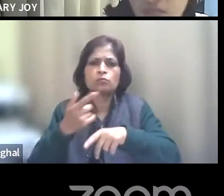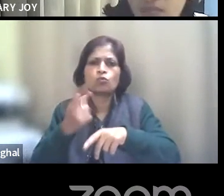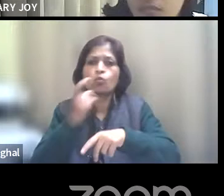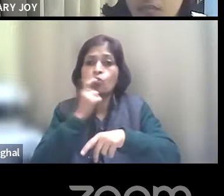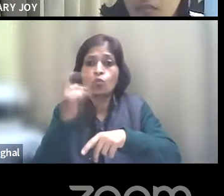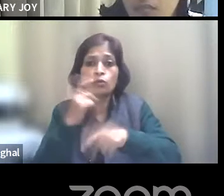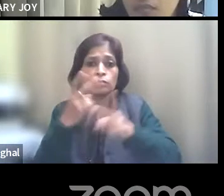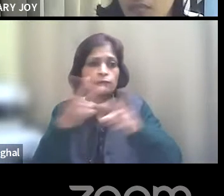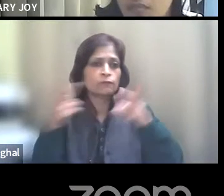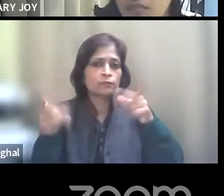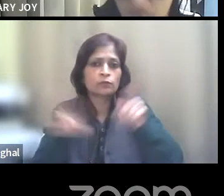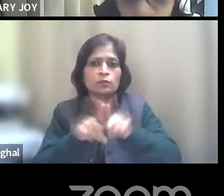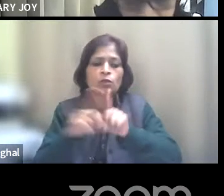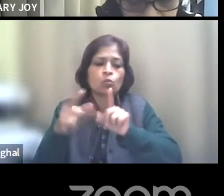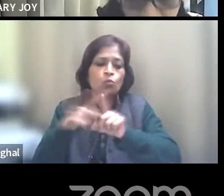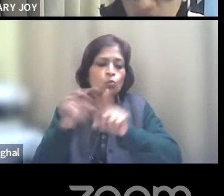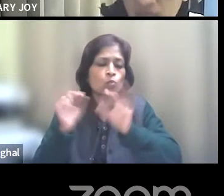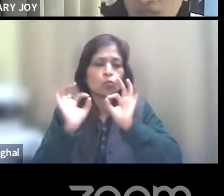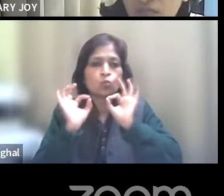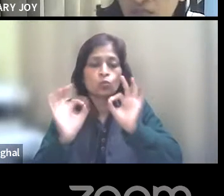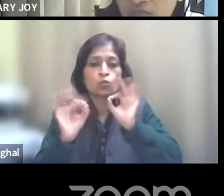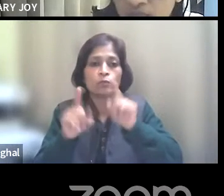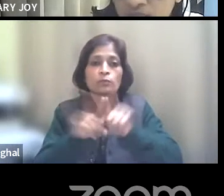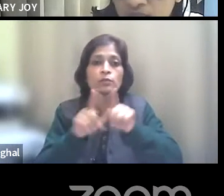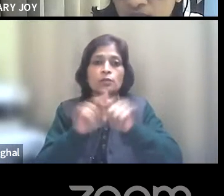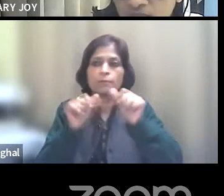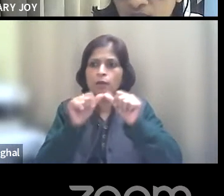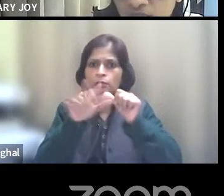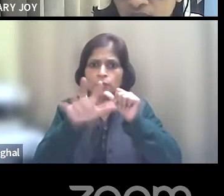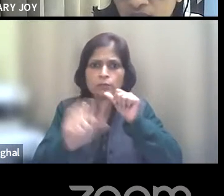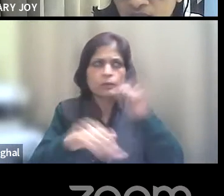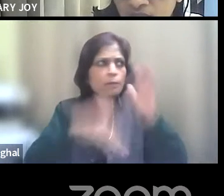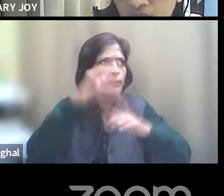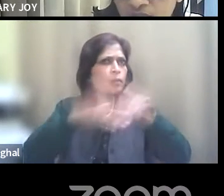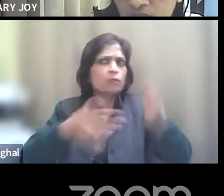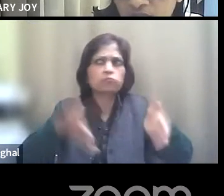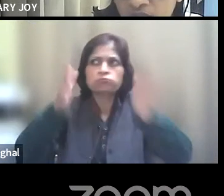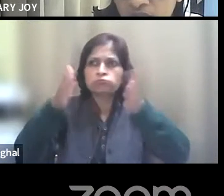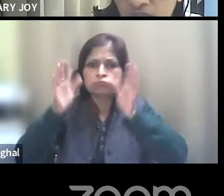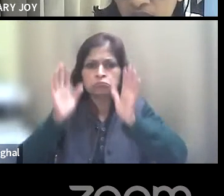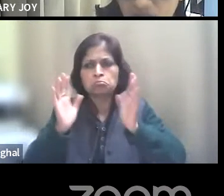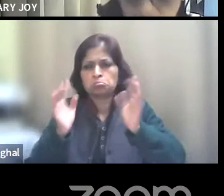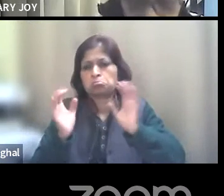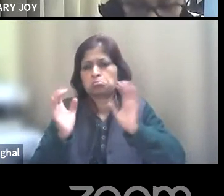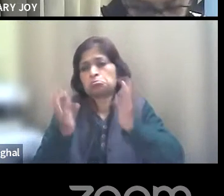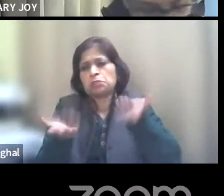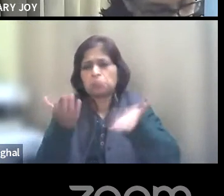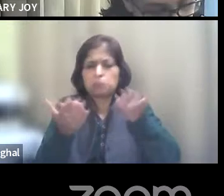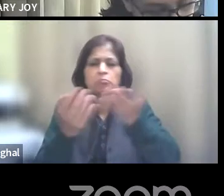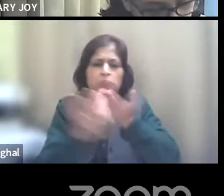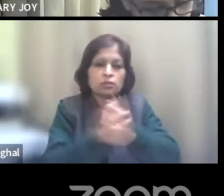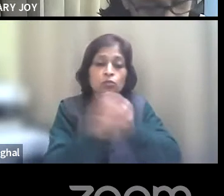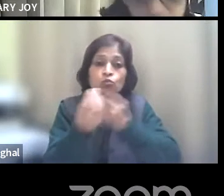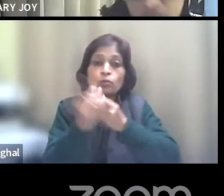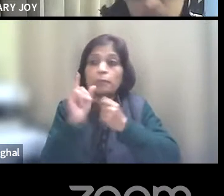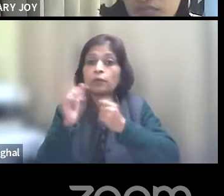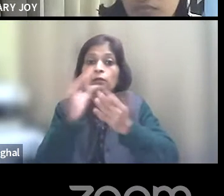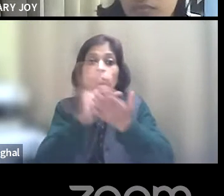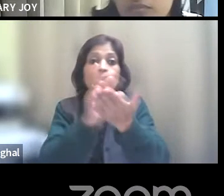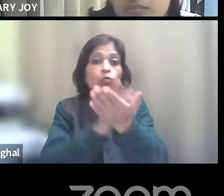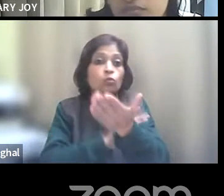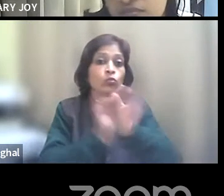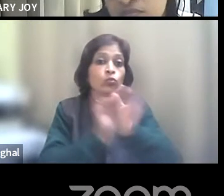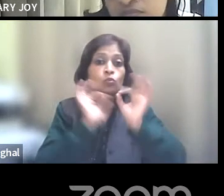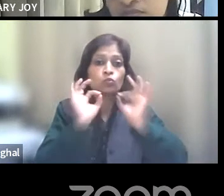education. There's physical accessibility may not always be there, but a lot of curricular access or a lot